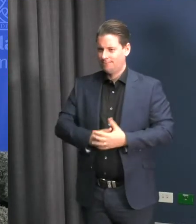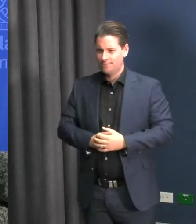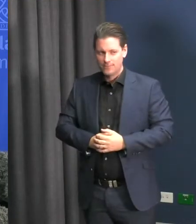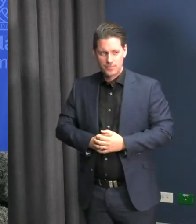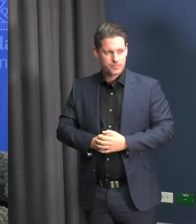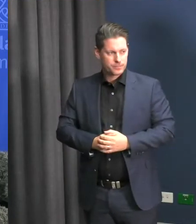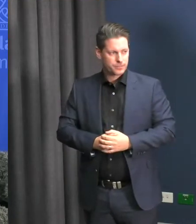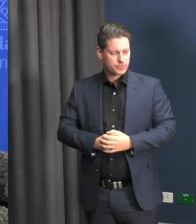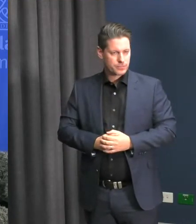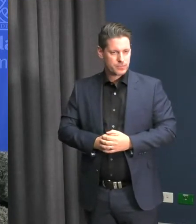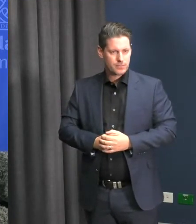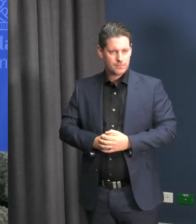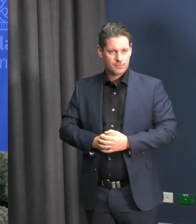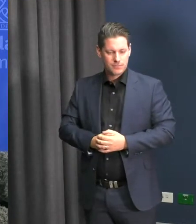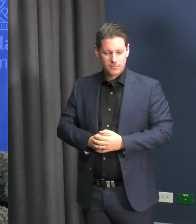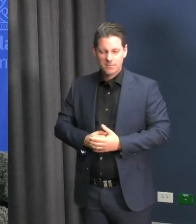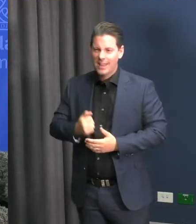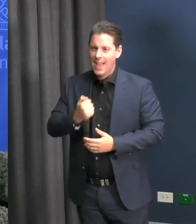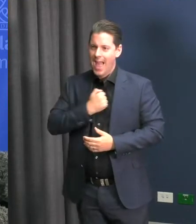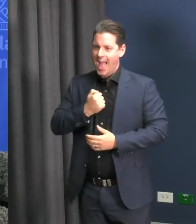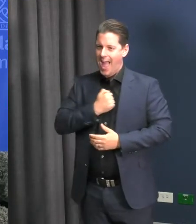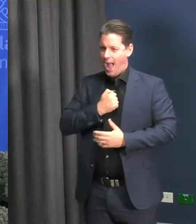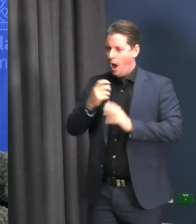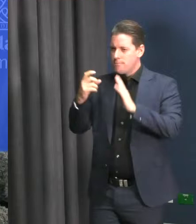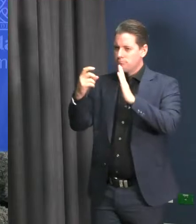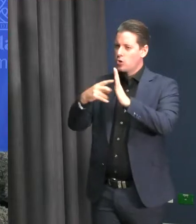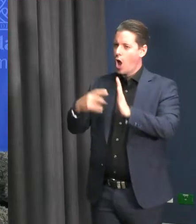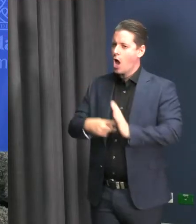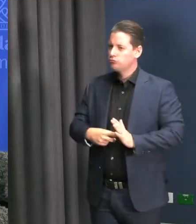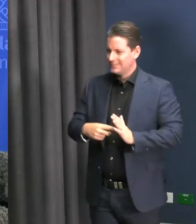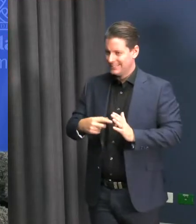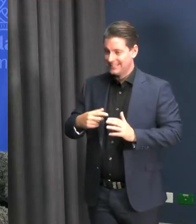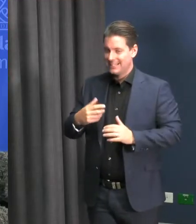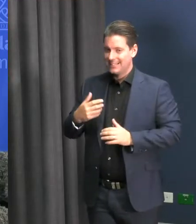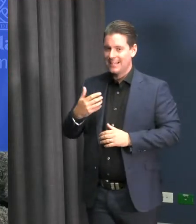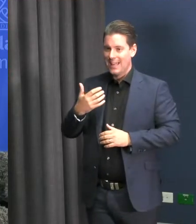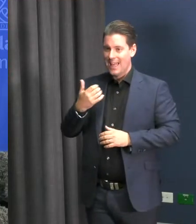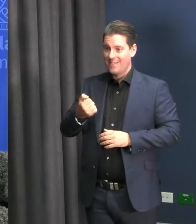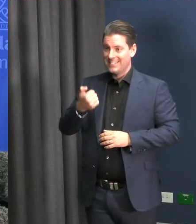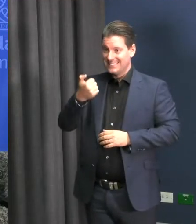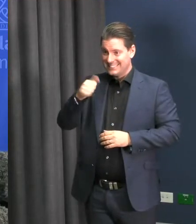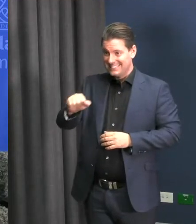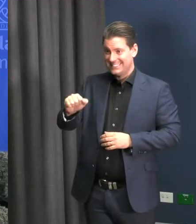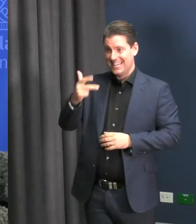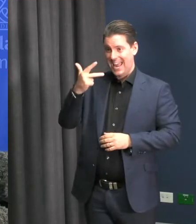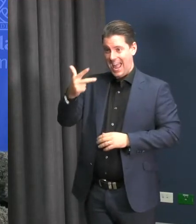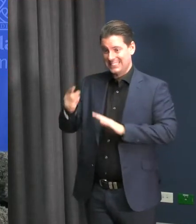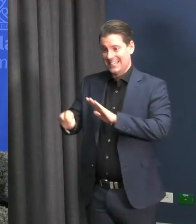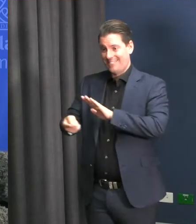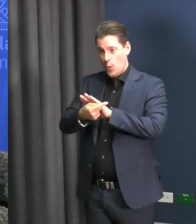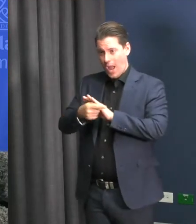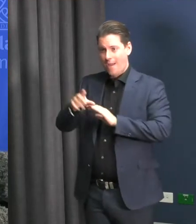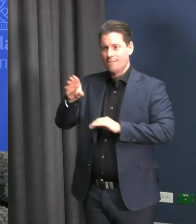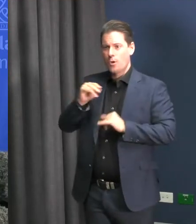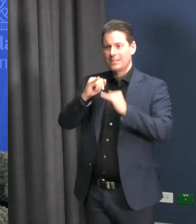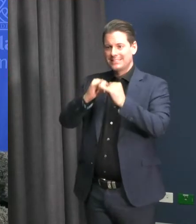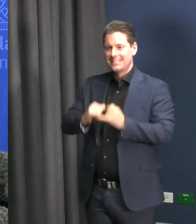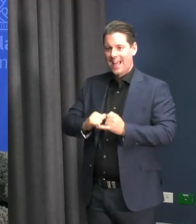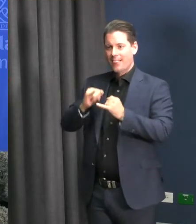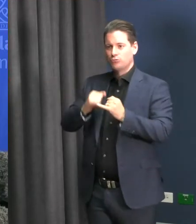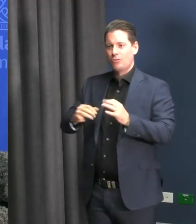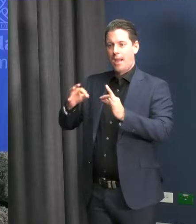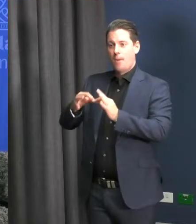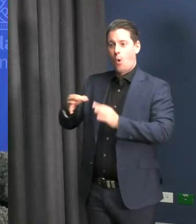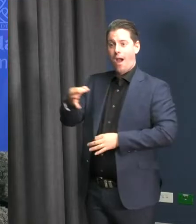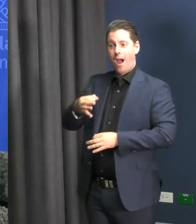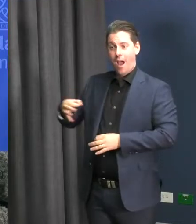Just want to get on to a few of the priorities today. There's been 68 evacuations from South Stradbroke Island overnight.